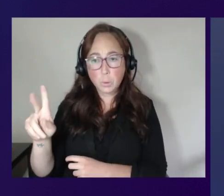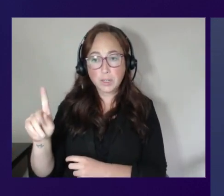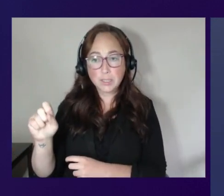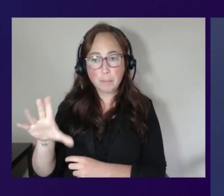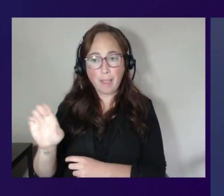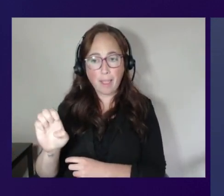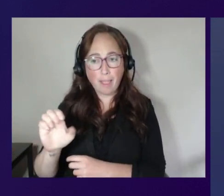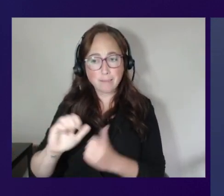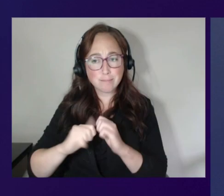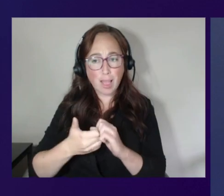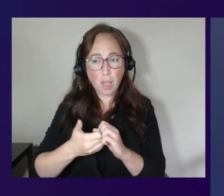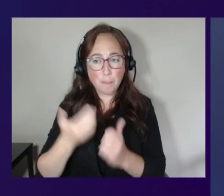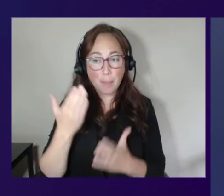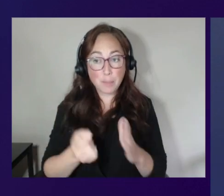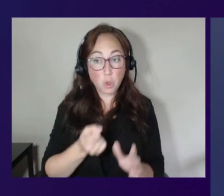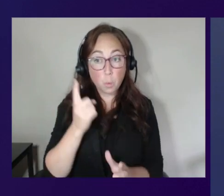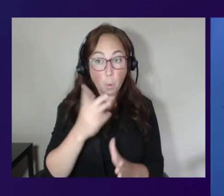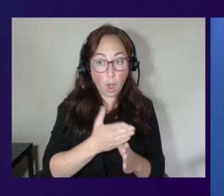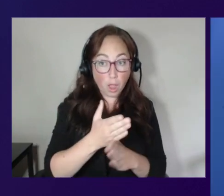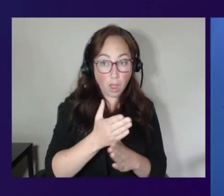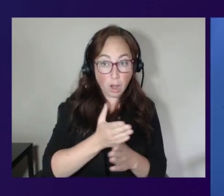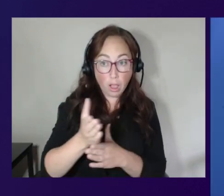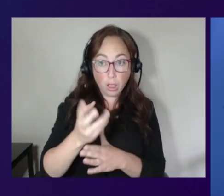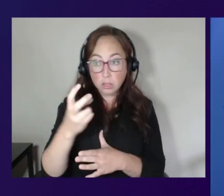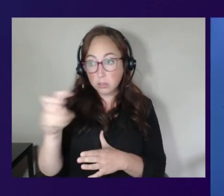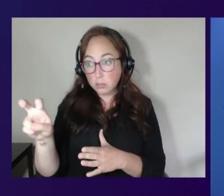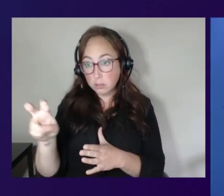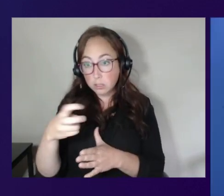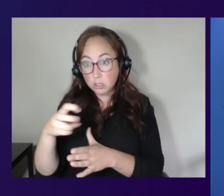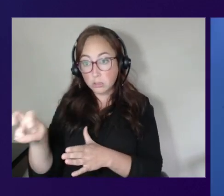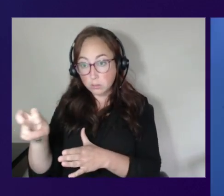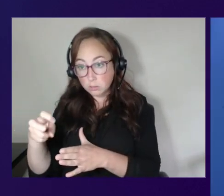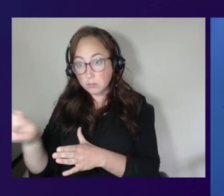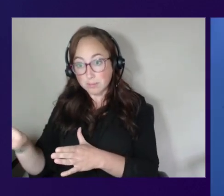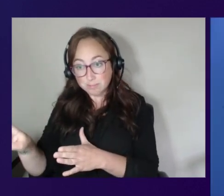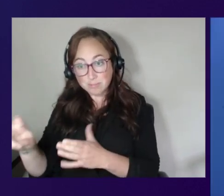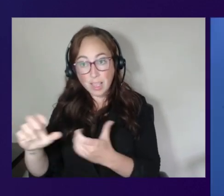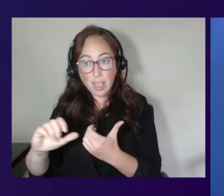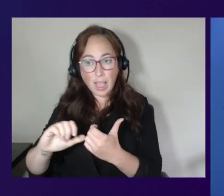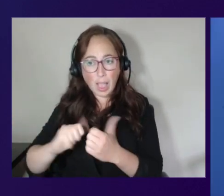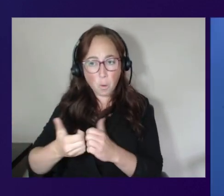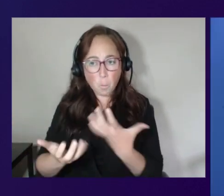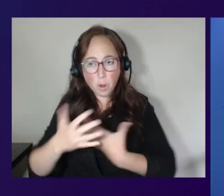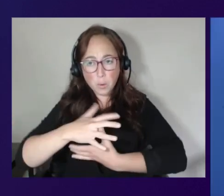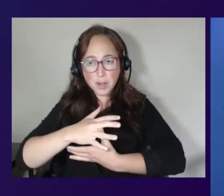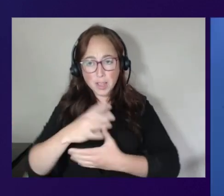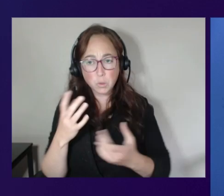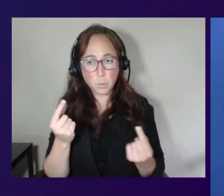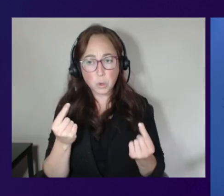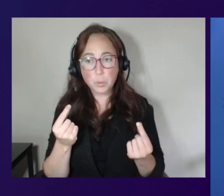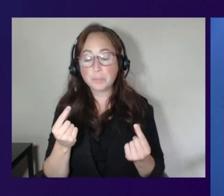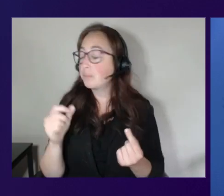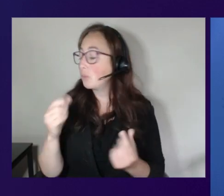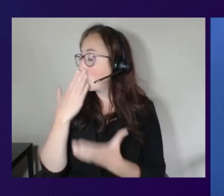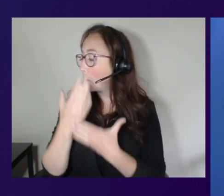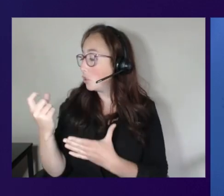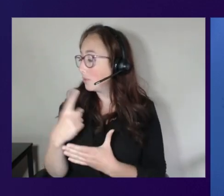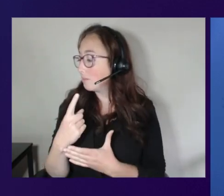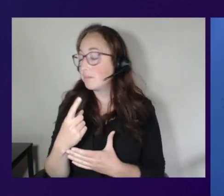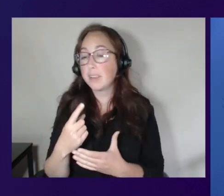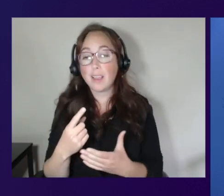targeted at specific web apps? Yeah. What do I prioritize? That's a great one. And it's been another kind of your mileage may vary, I